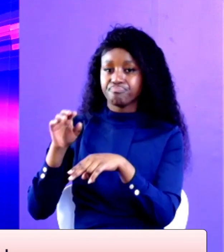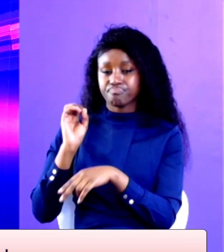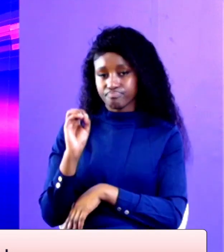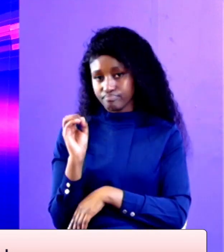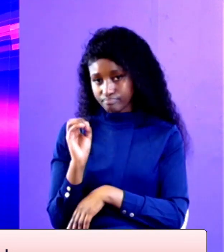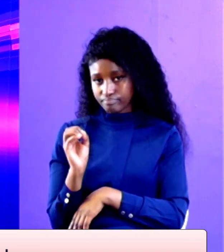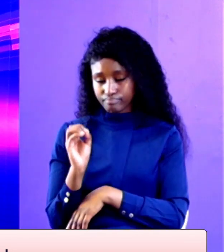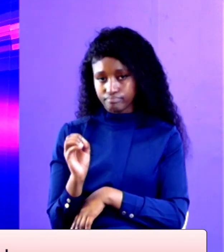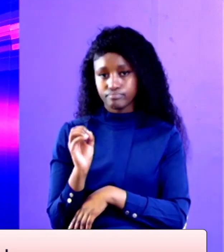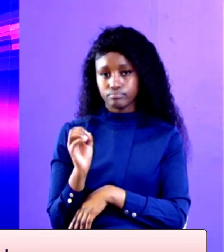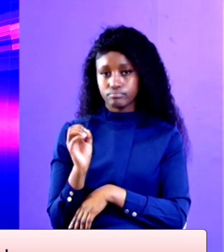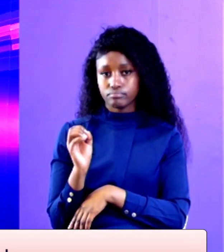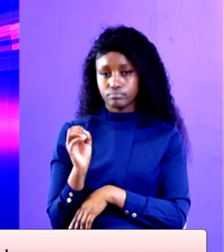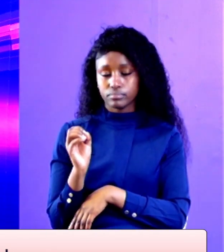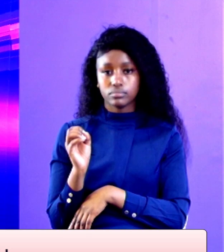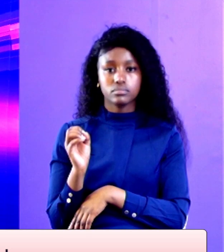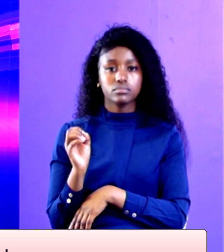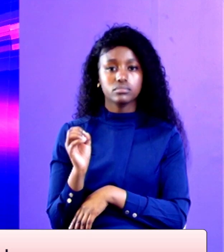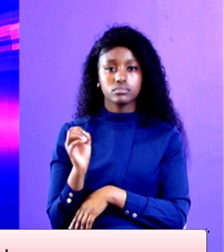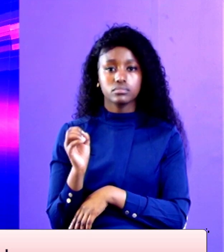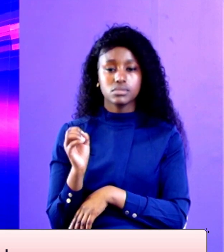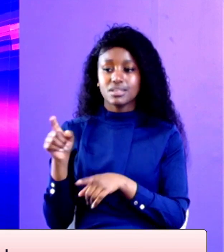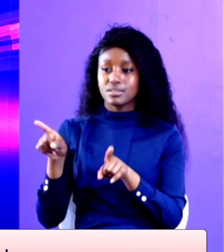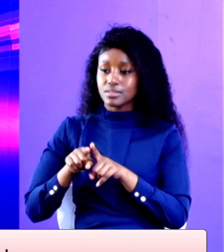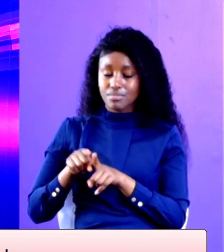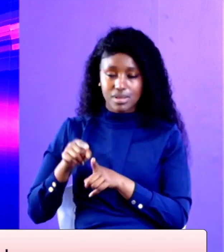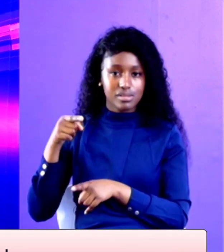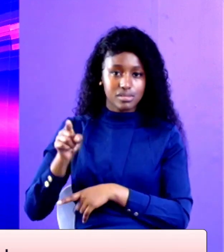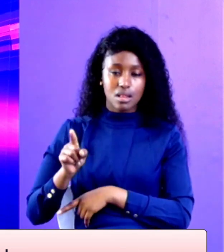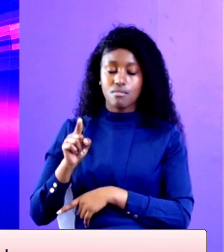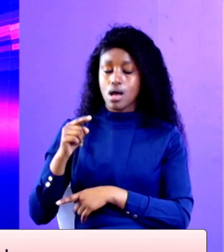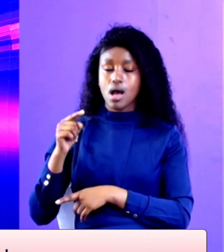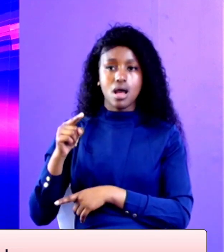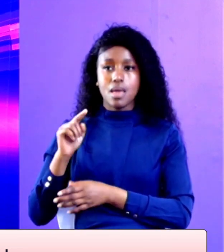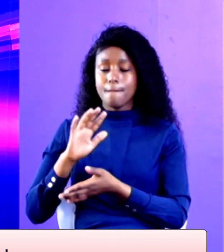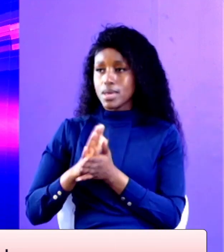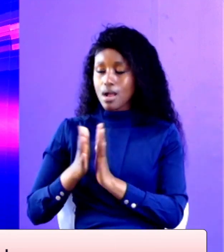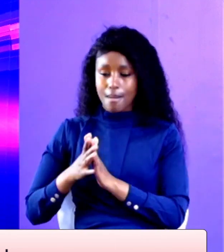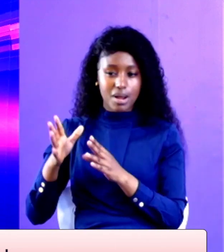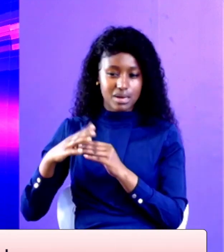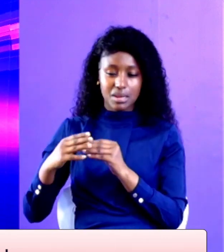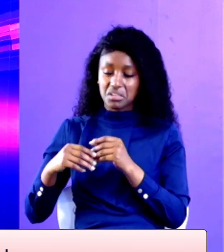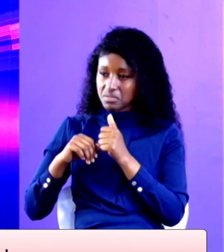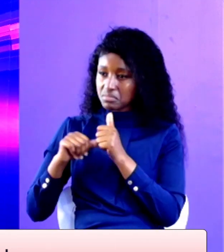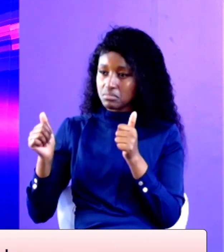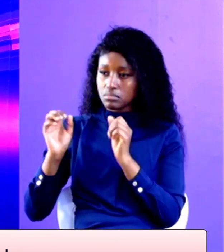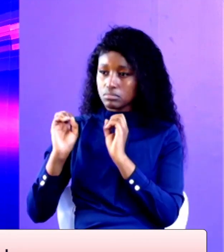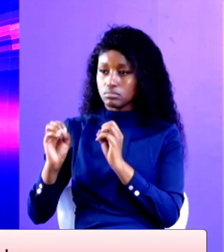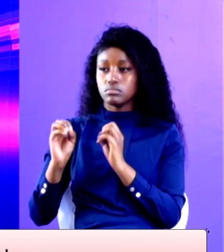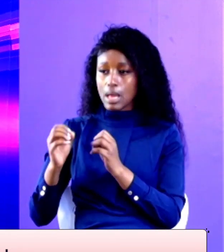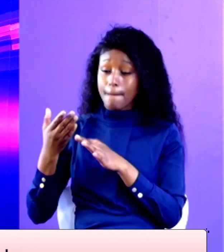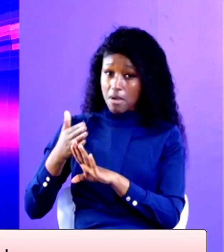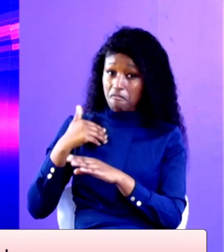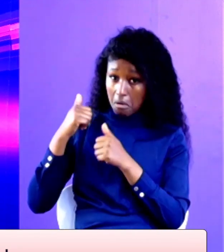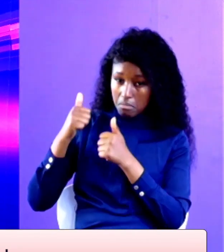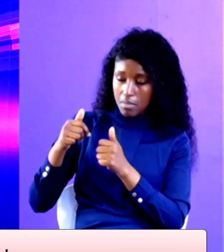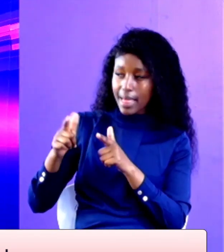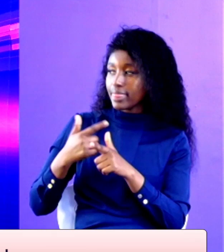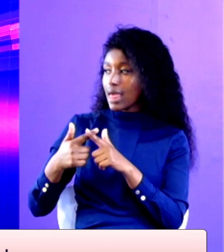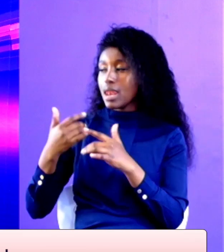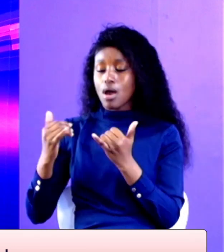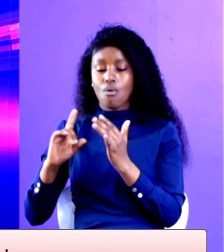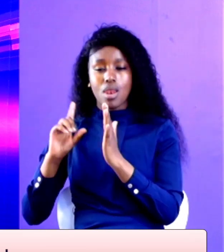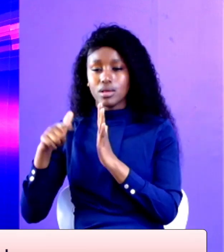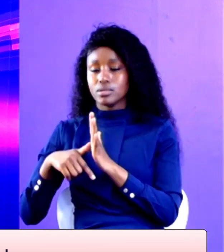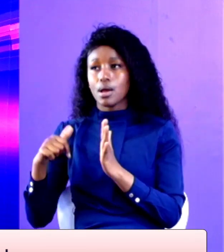come very well with him, and he was not able to bring that creativity like he was bringing during the Klopp's